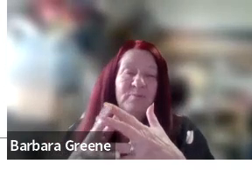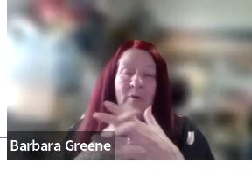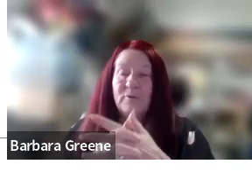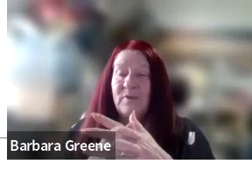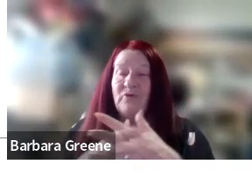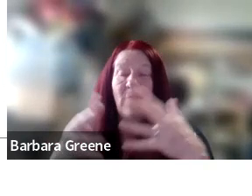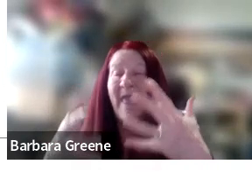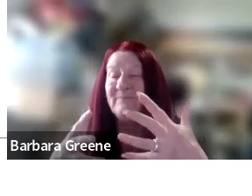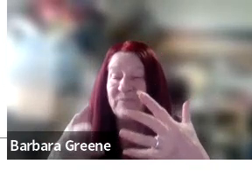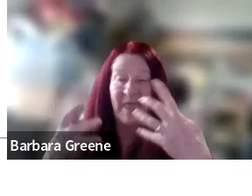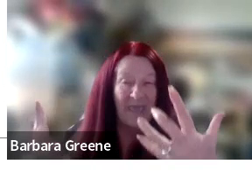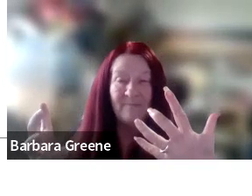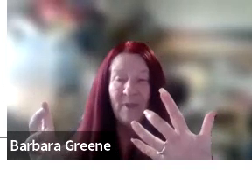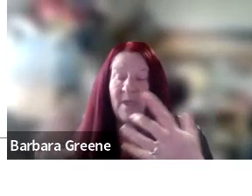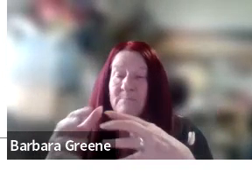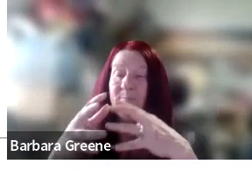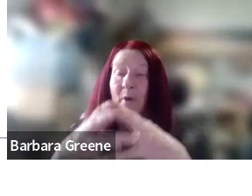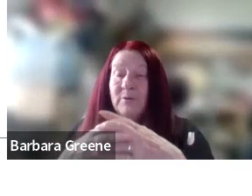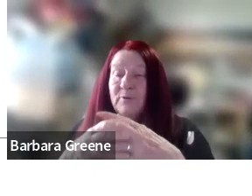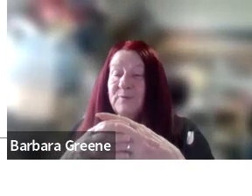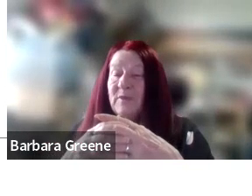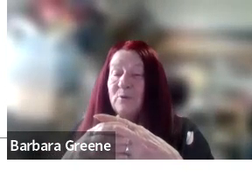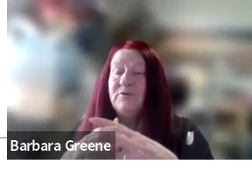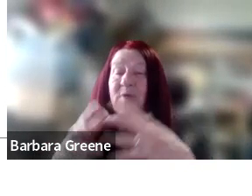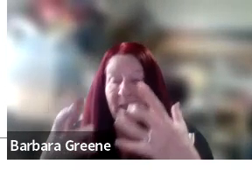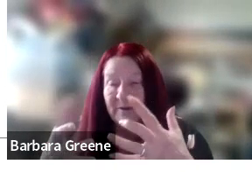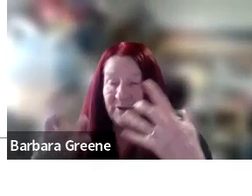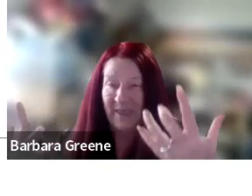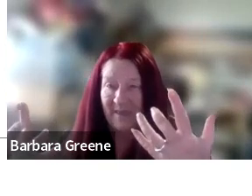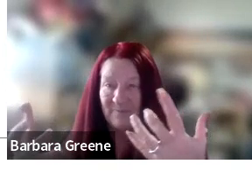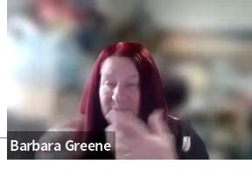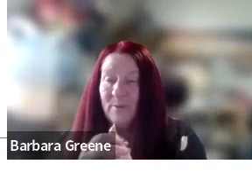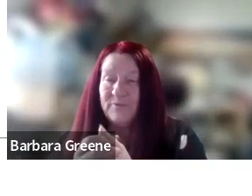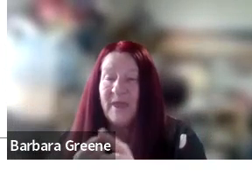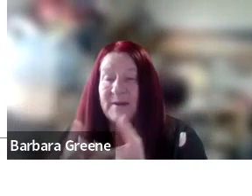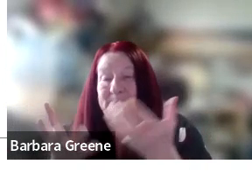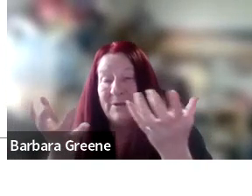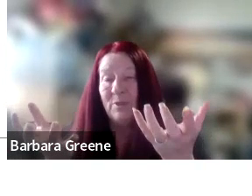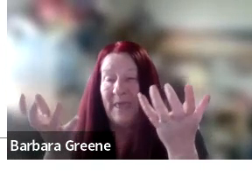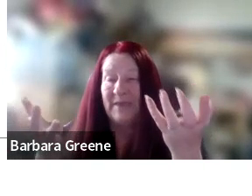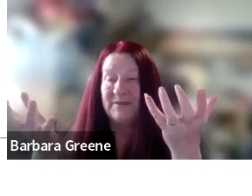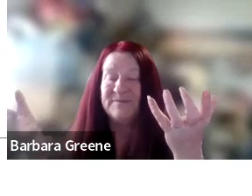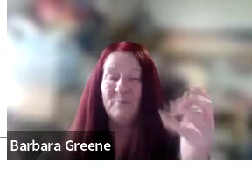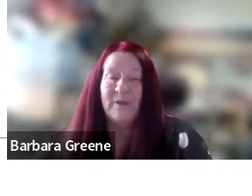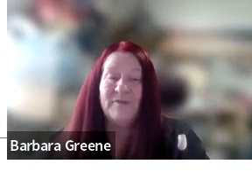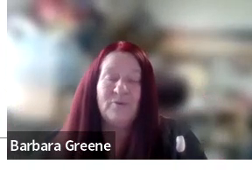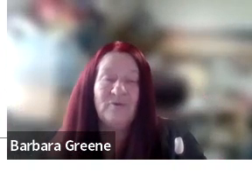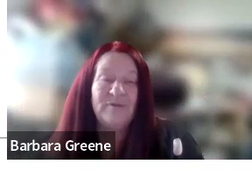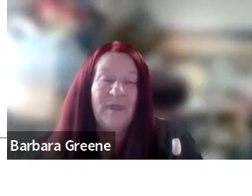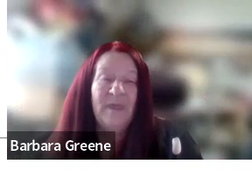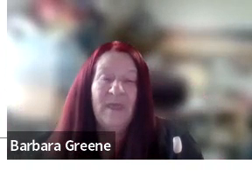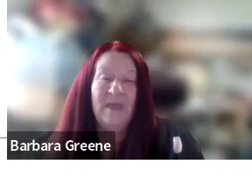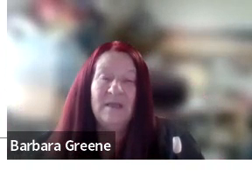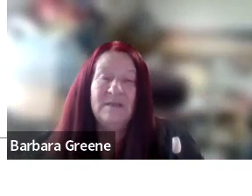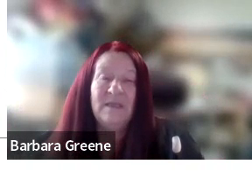not just partners that you have to have, but partners that you desire to have. And it helped us kind of build that in some ways, which